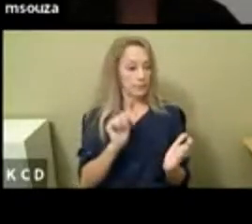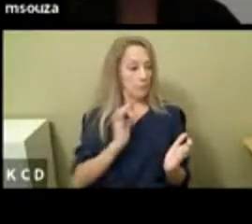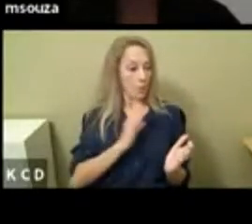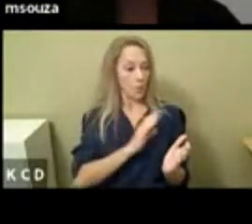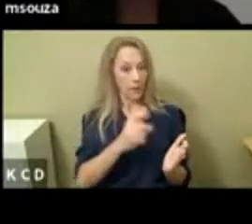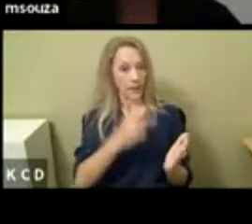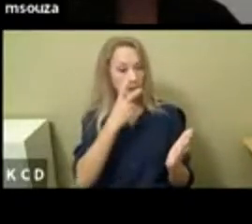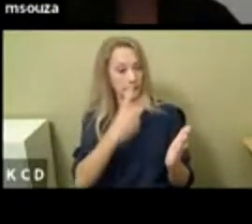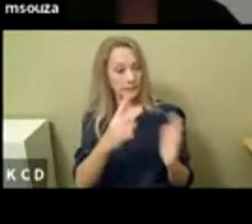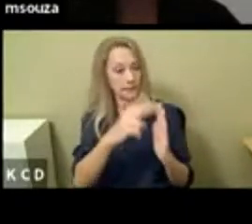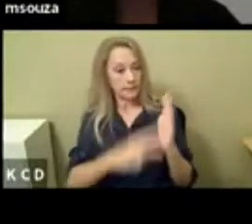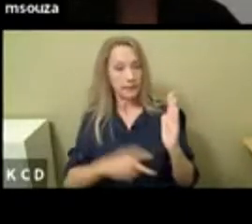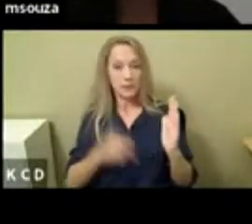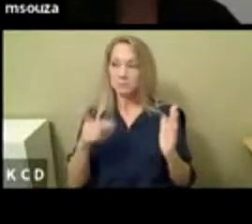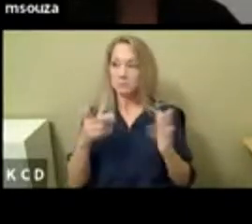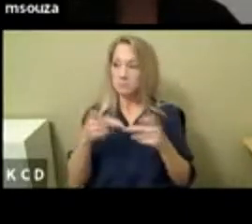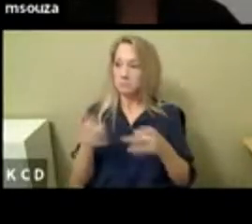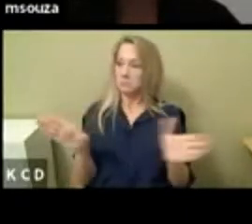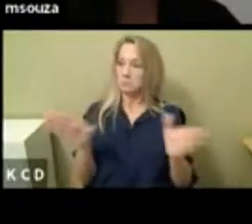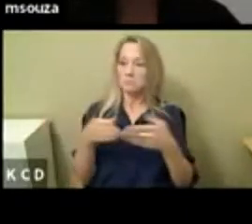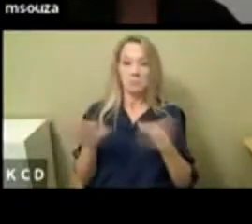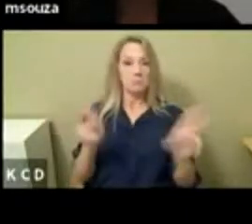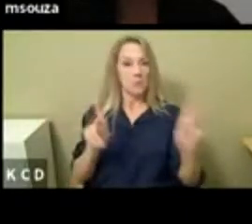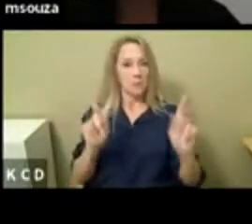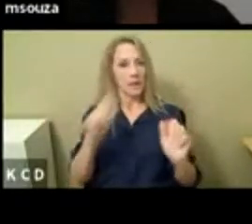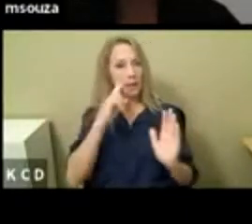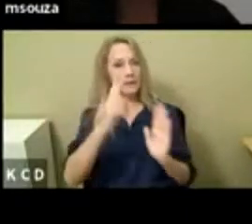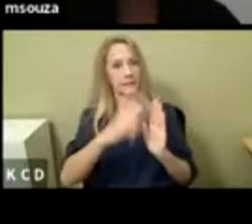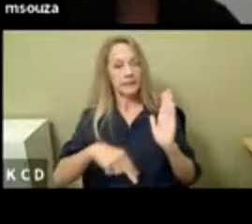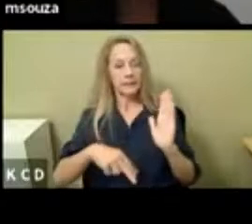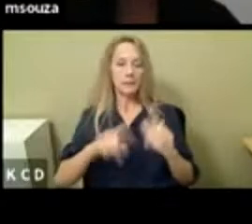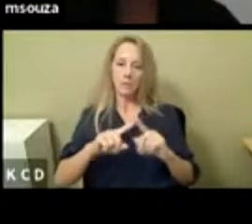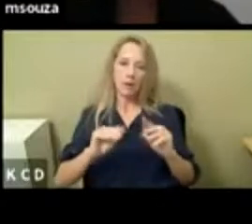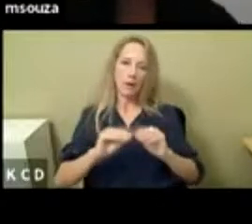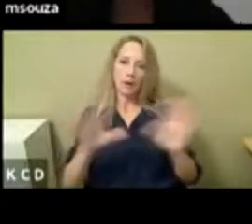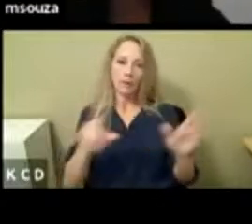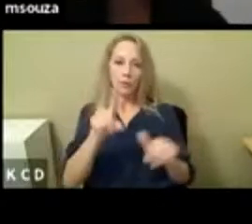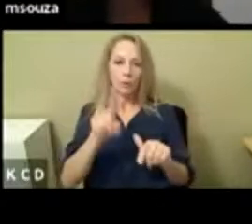But obviously you can't do